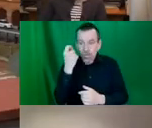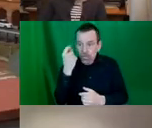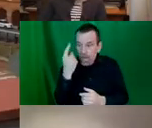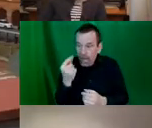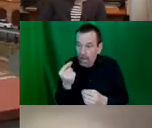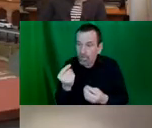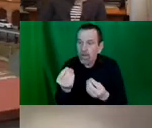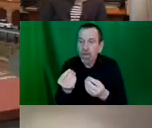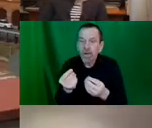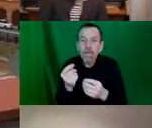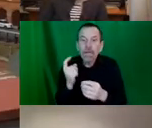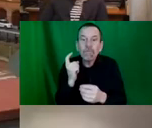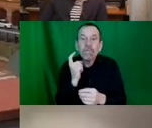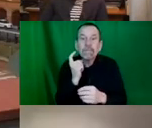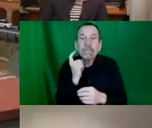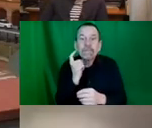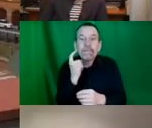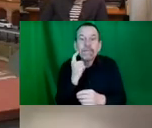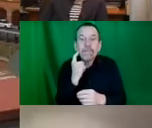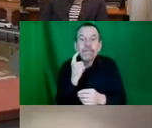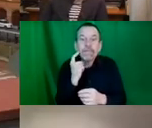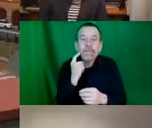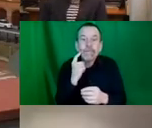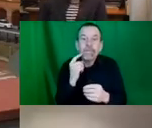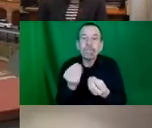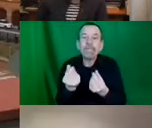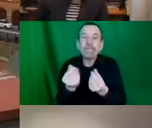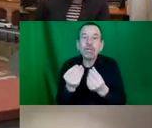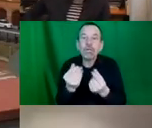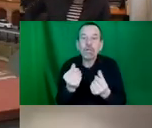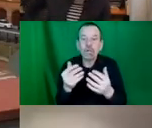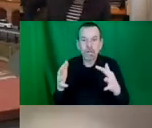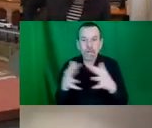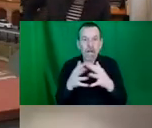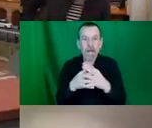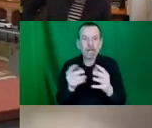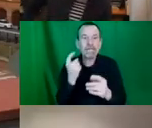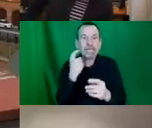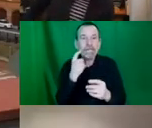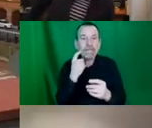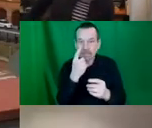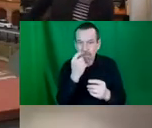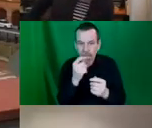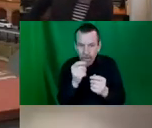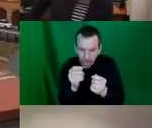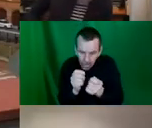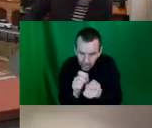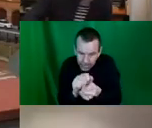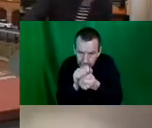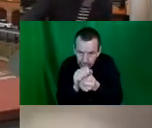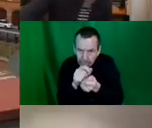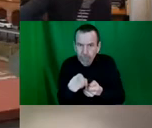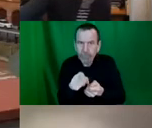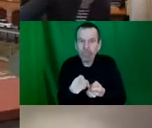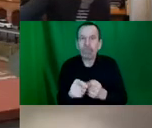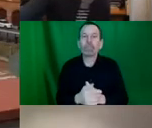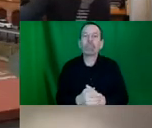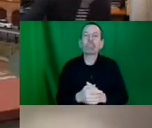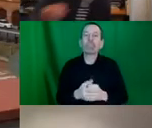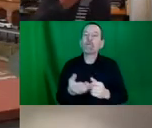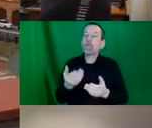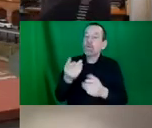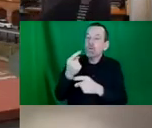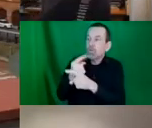material safely, and also informed me that Gordon Brown has very messy handwriting. After further discussion with Karen